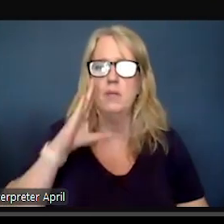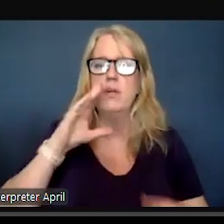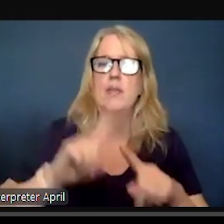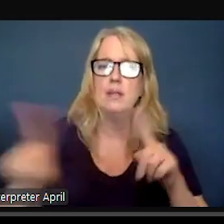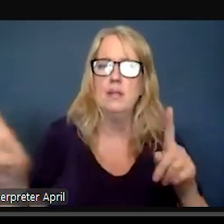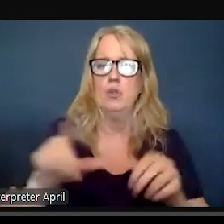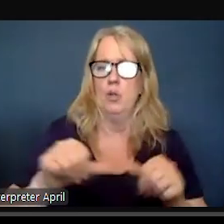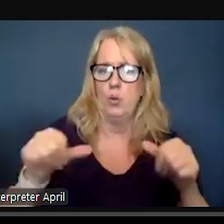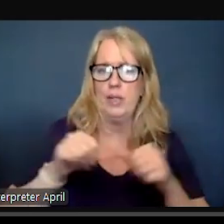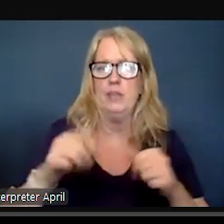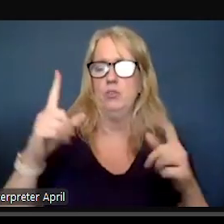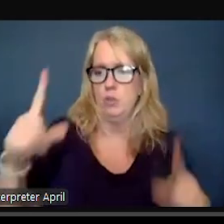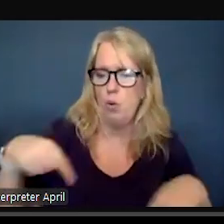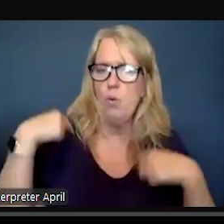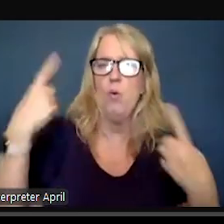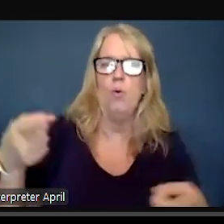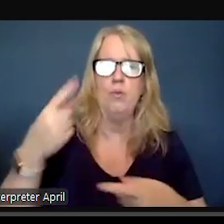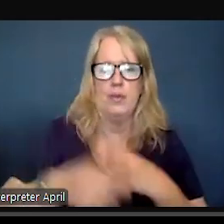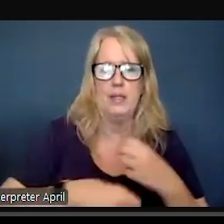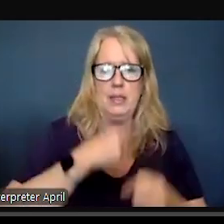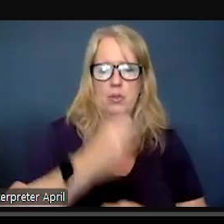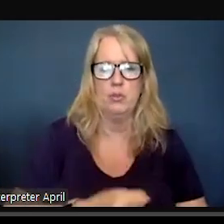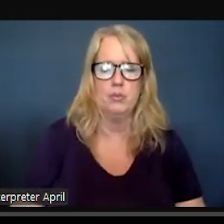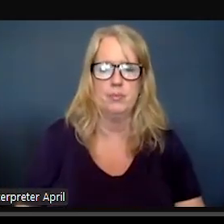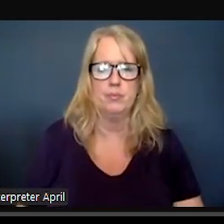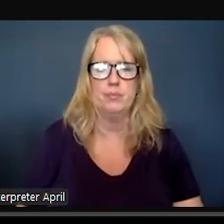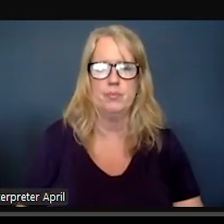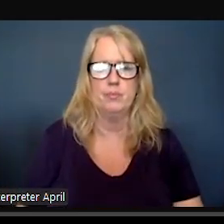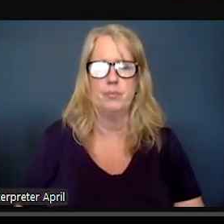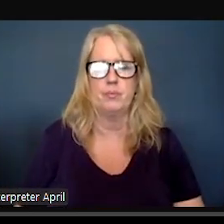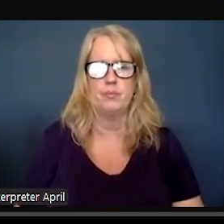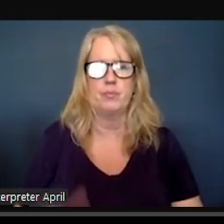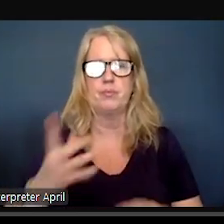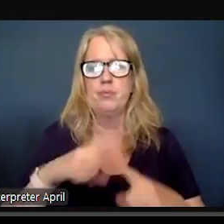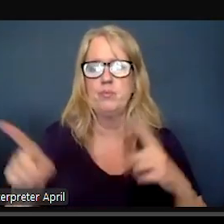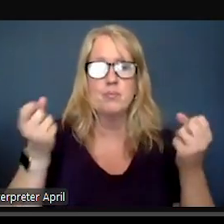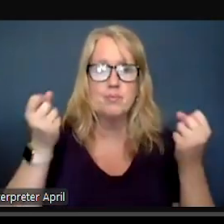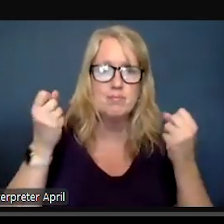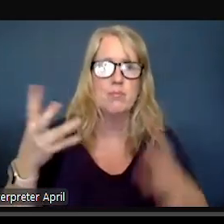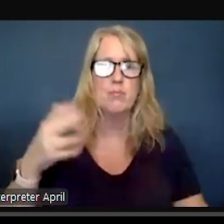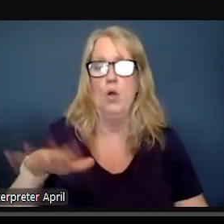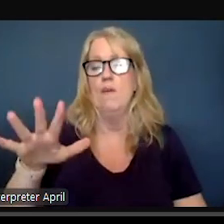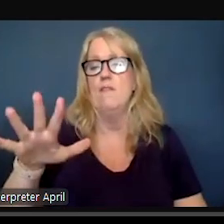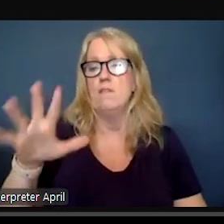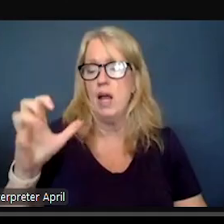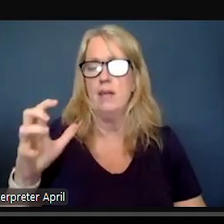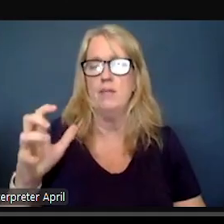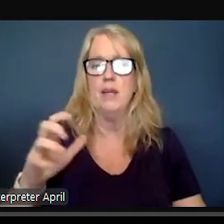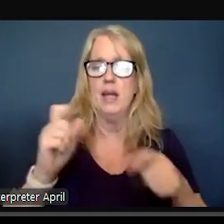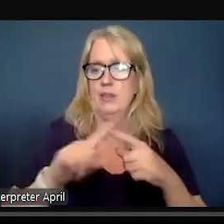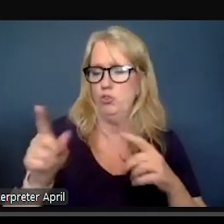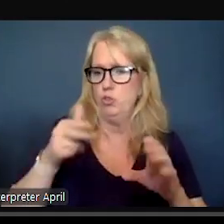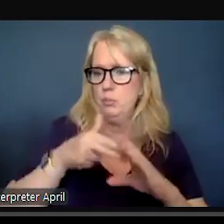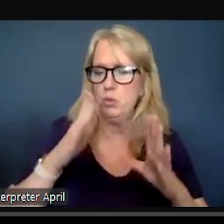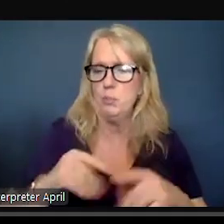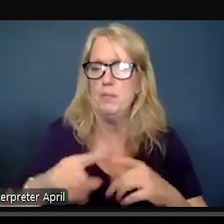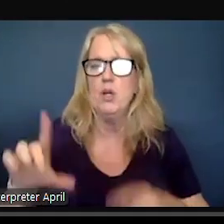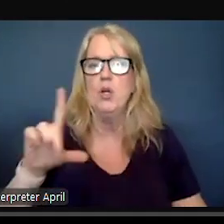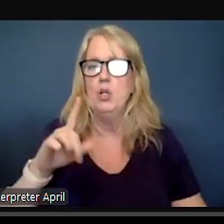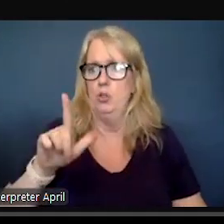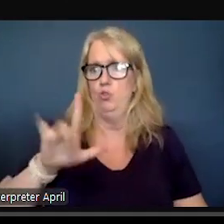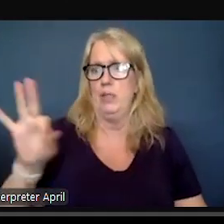different locations over the years. And there have been over 500 participants from